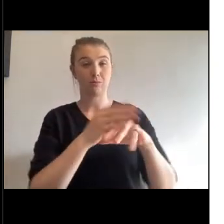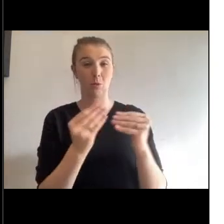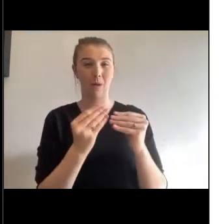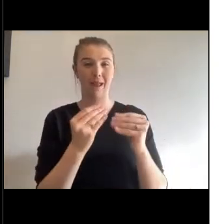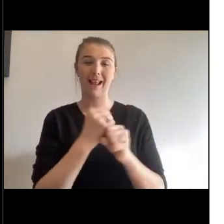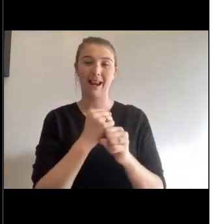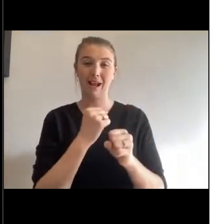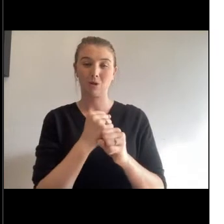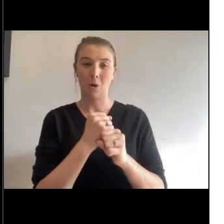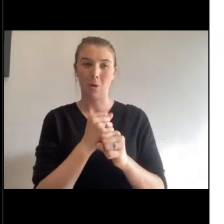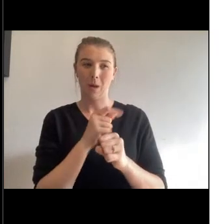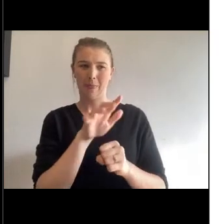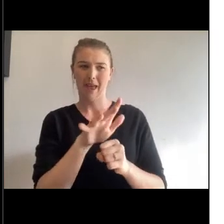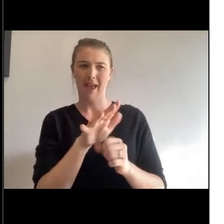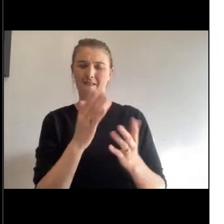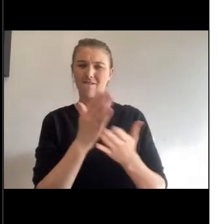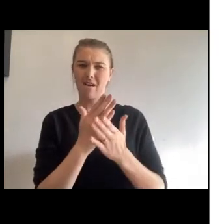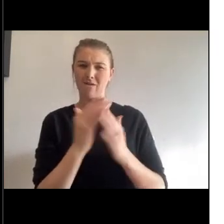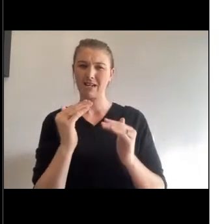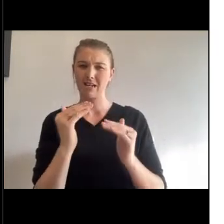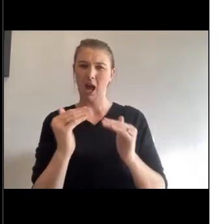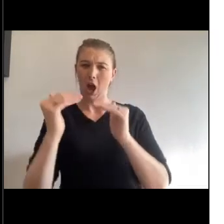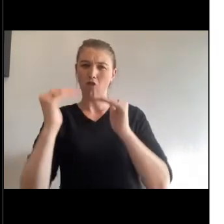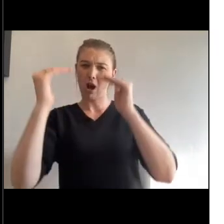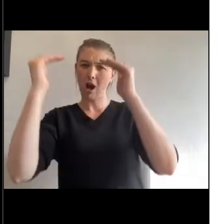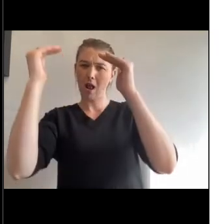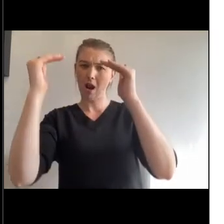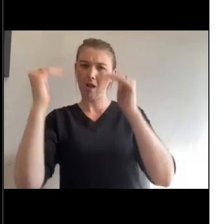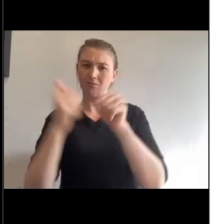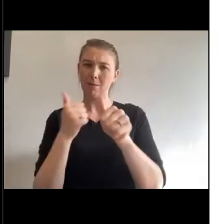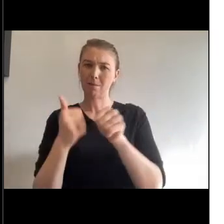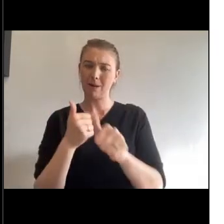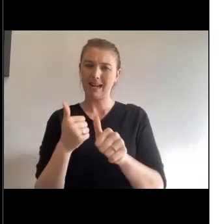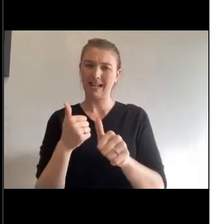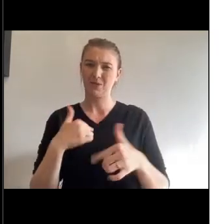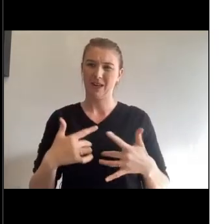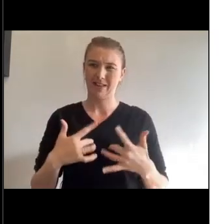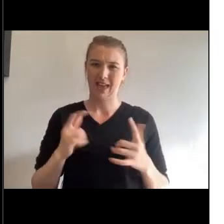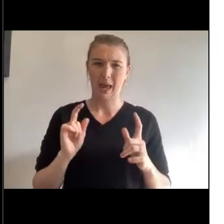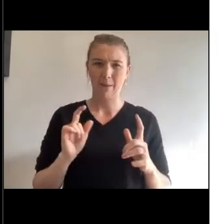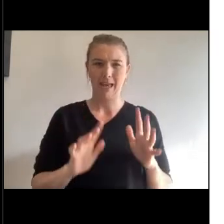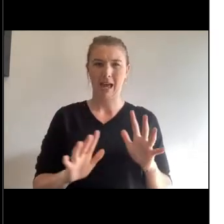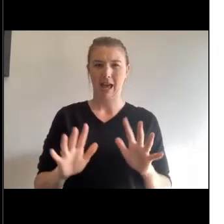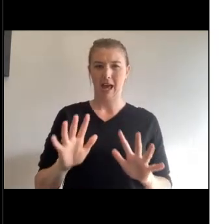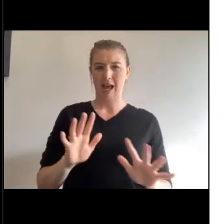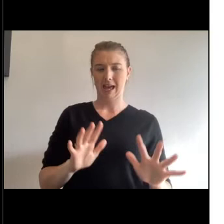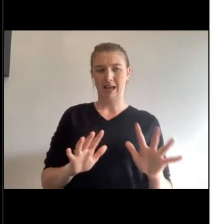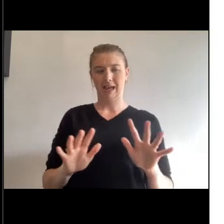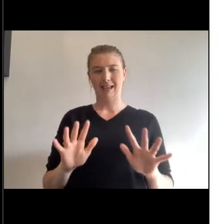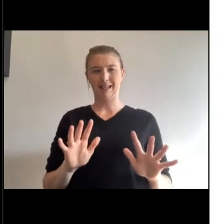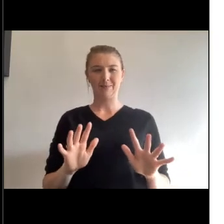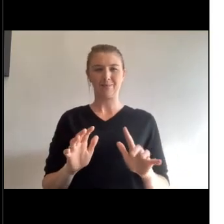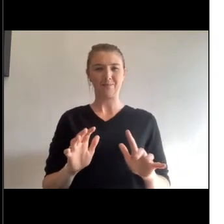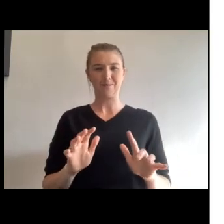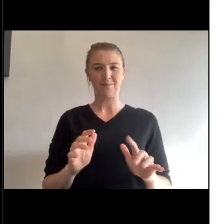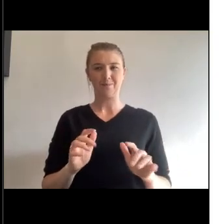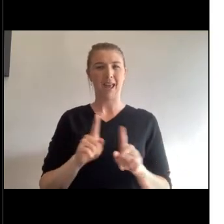company, and I felt kind of out of field, out as an